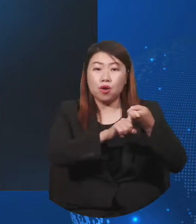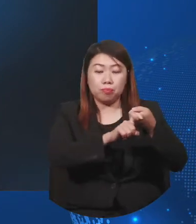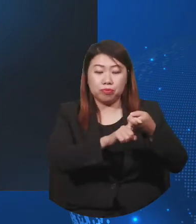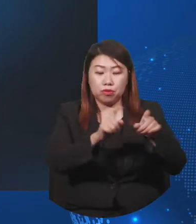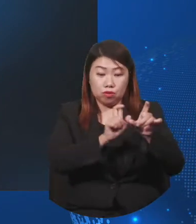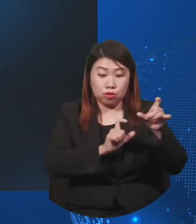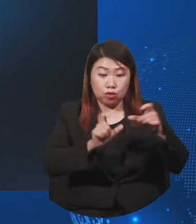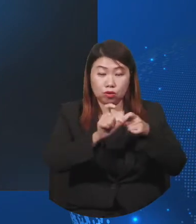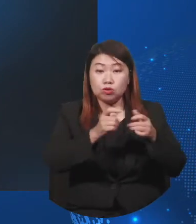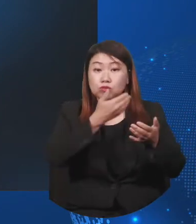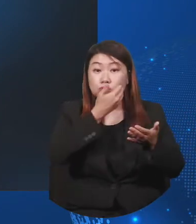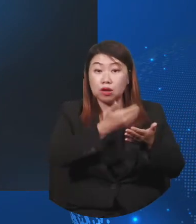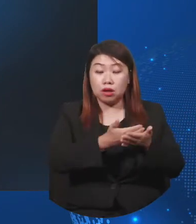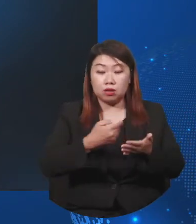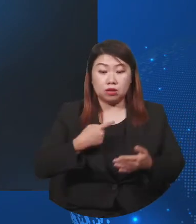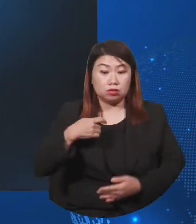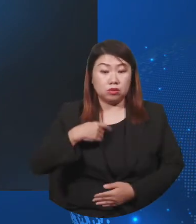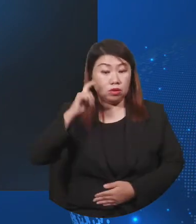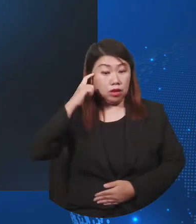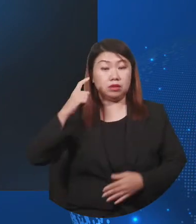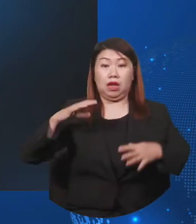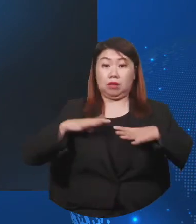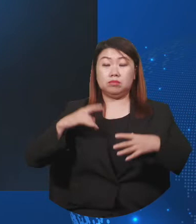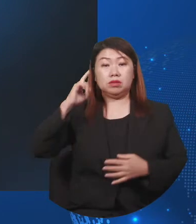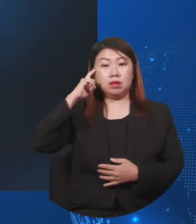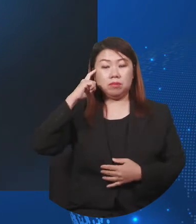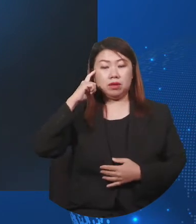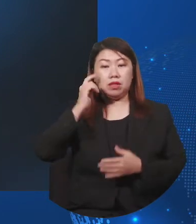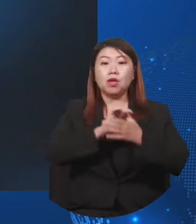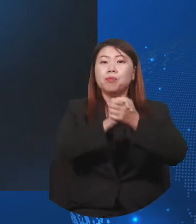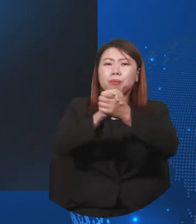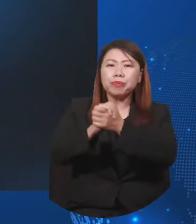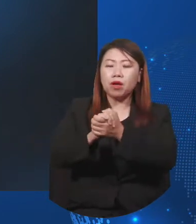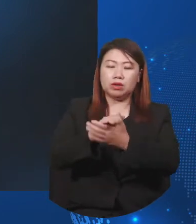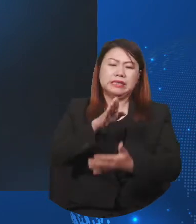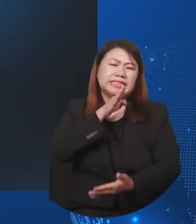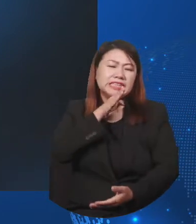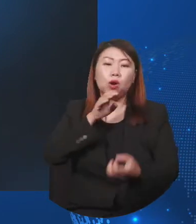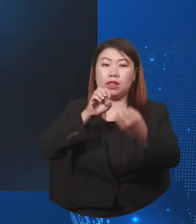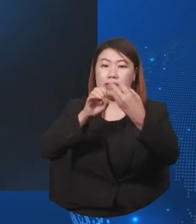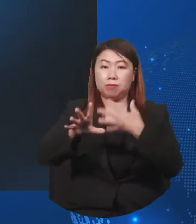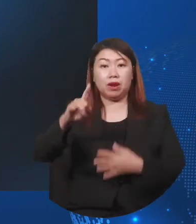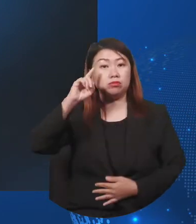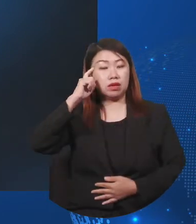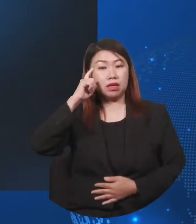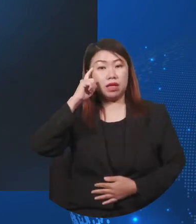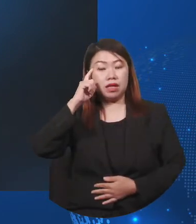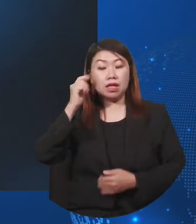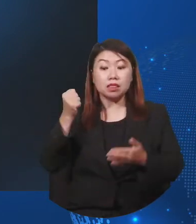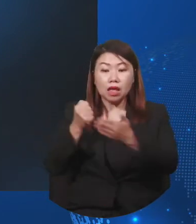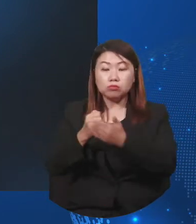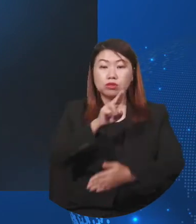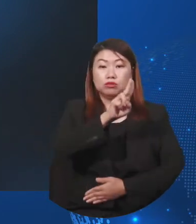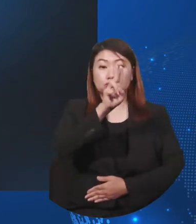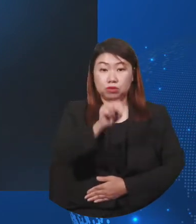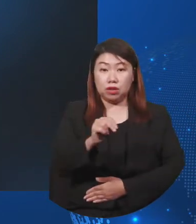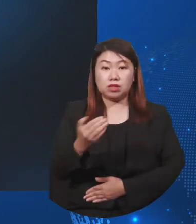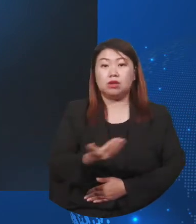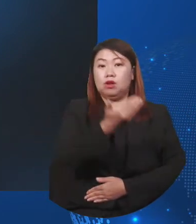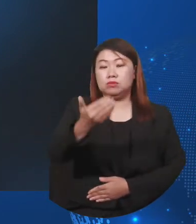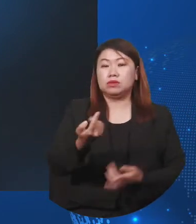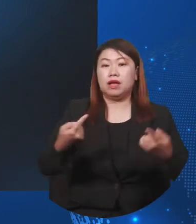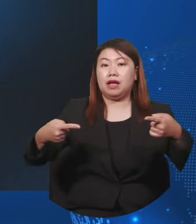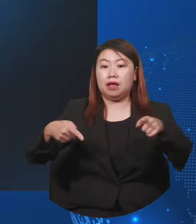is, cooperation is the key. So we continue to support, to work with developing countries